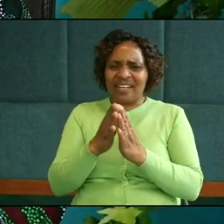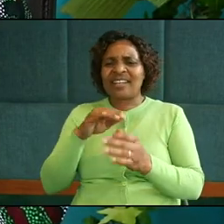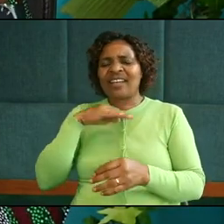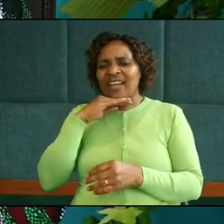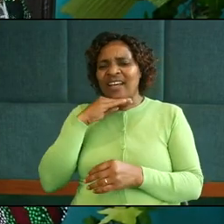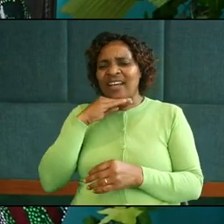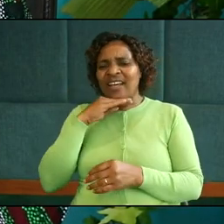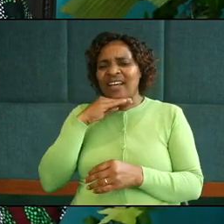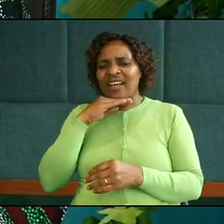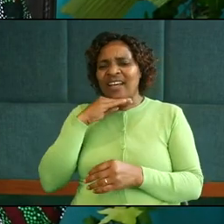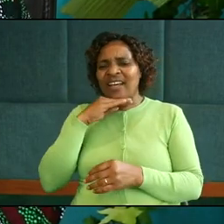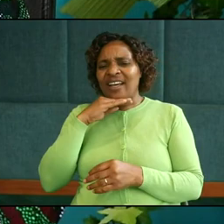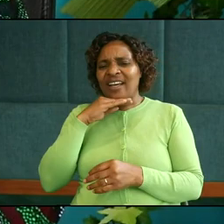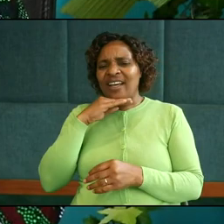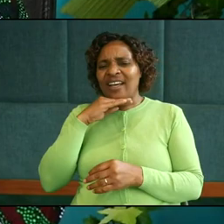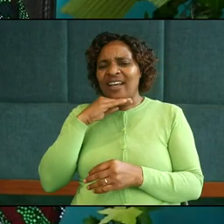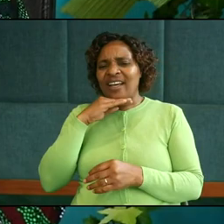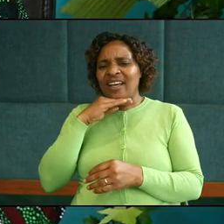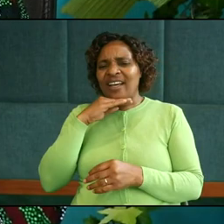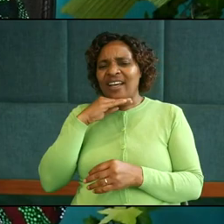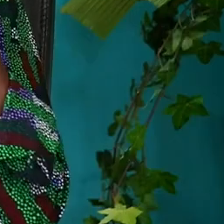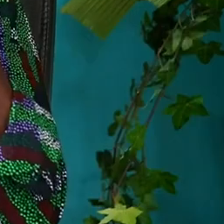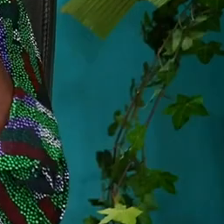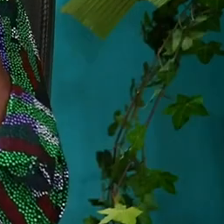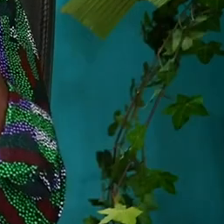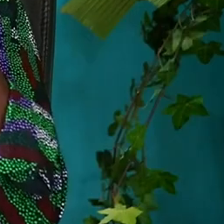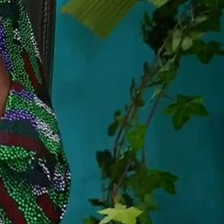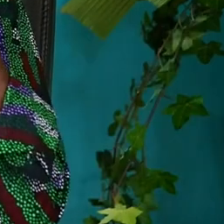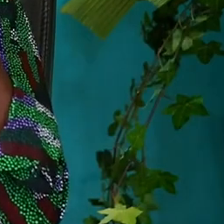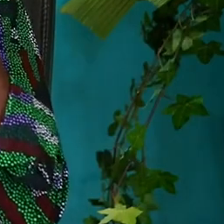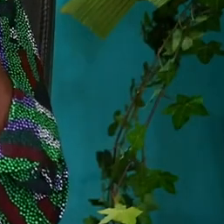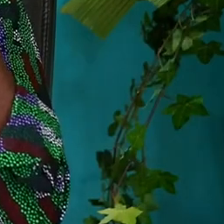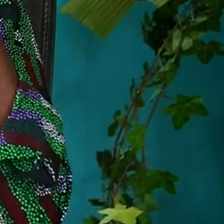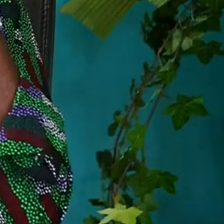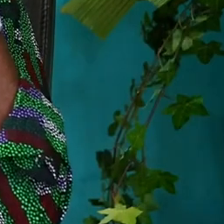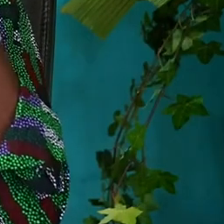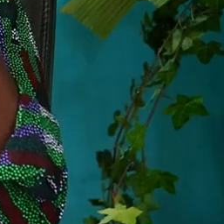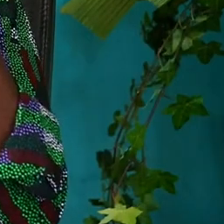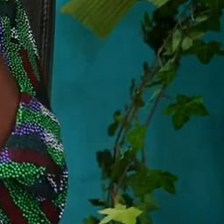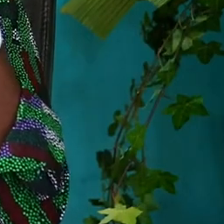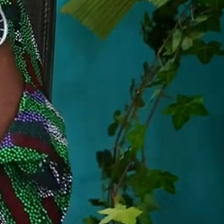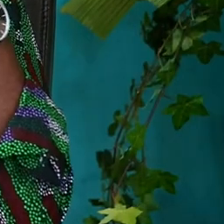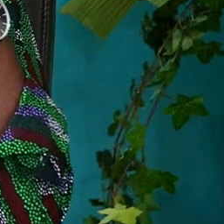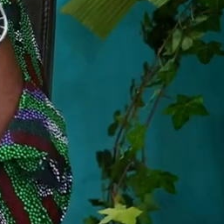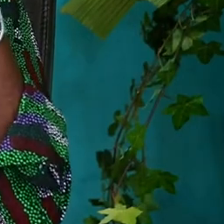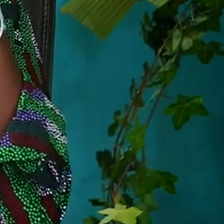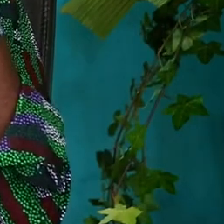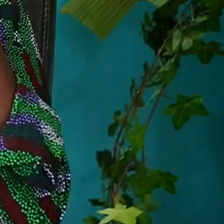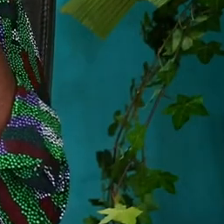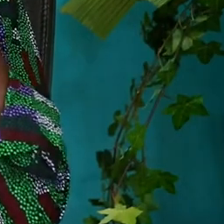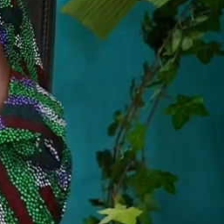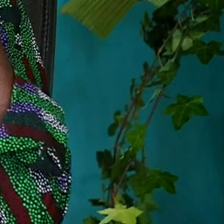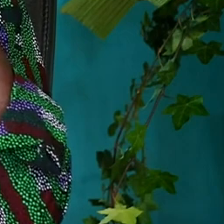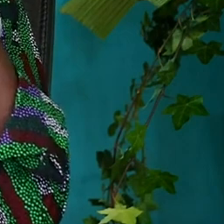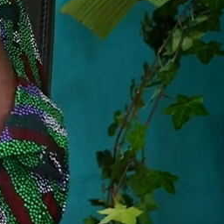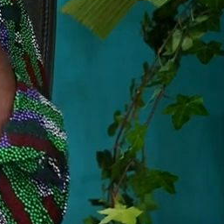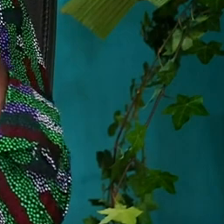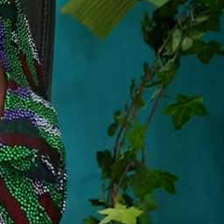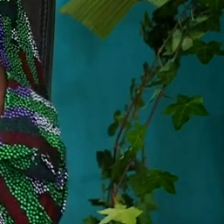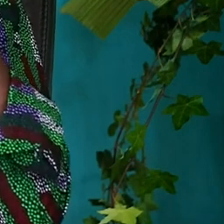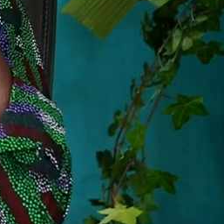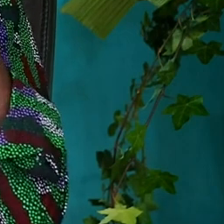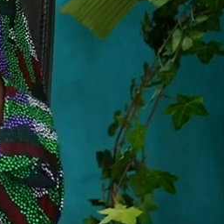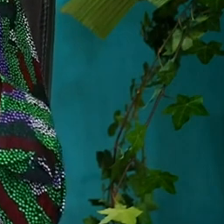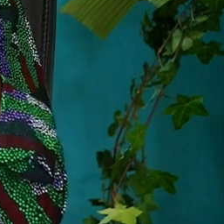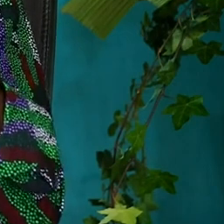Mm-hmm. As in, I don't deserve an abundant life, because an abundant life comes to those who live holy and consecrated lives, those who have